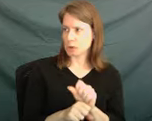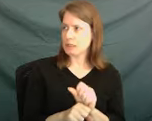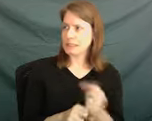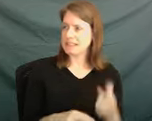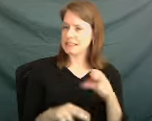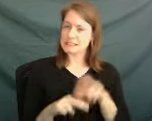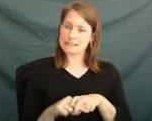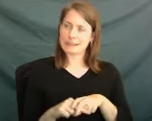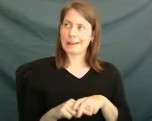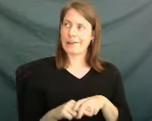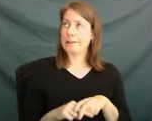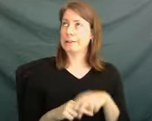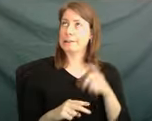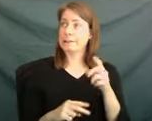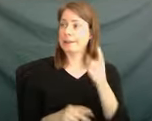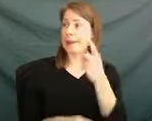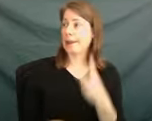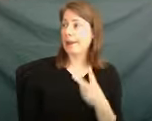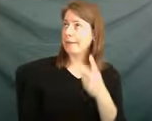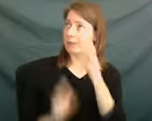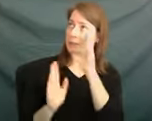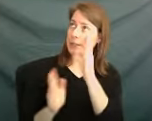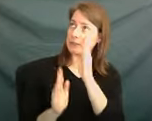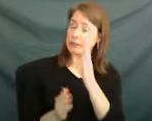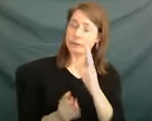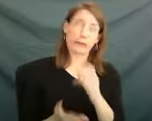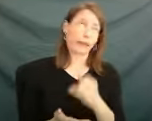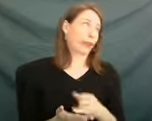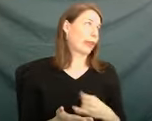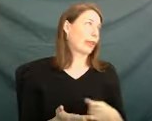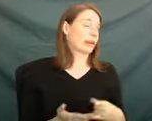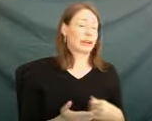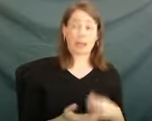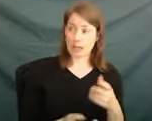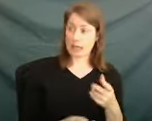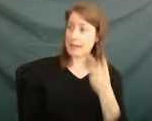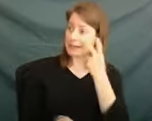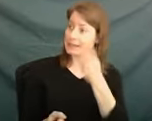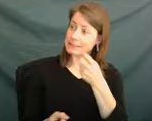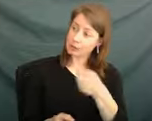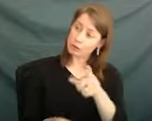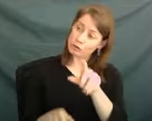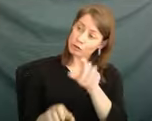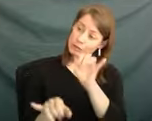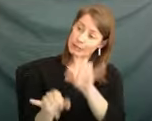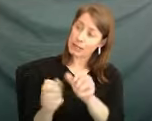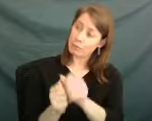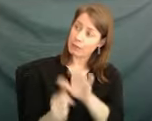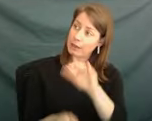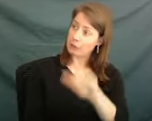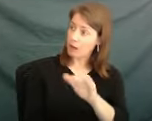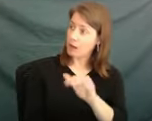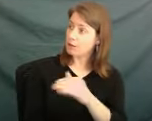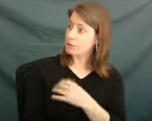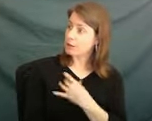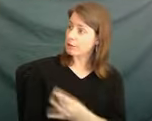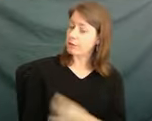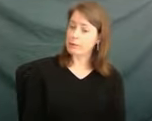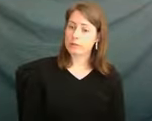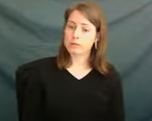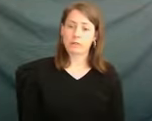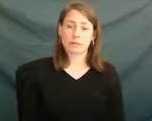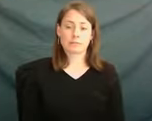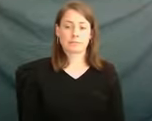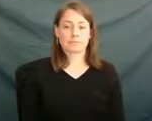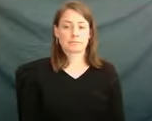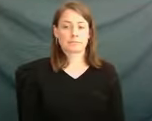with this child, which I greatly admire. Okay, that's Reykjavik. It's in Iceland, so is it going to be hot or cold? Cold. Probably.